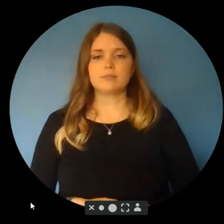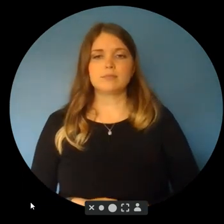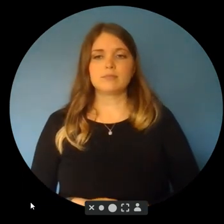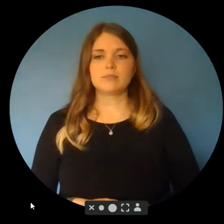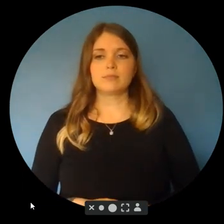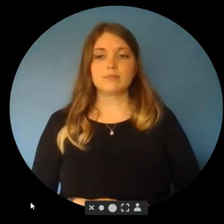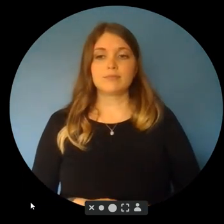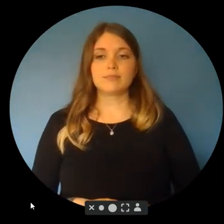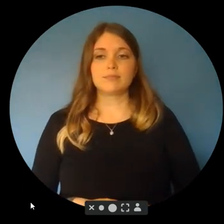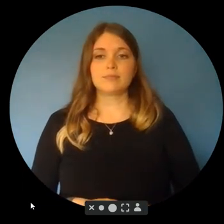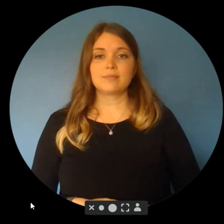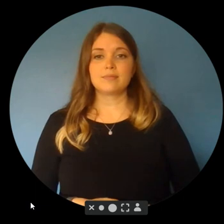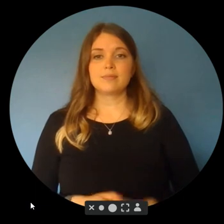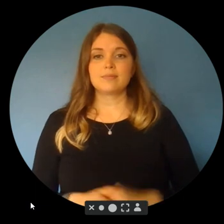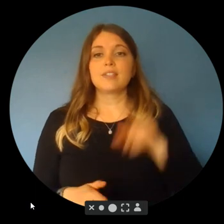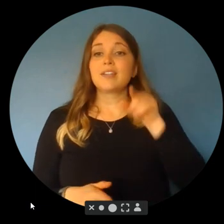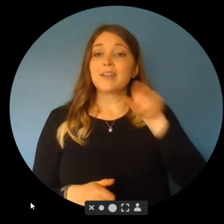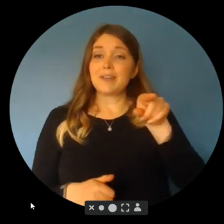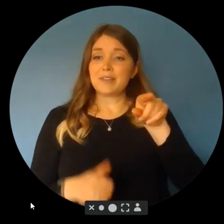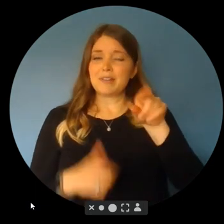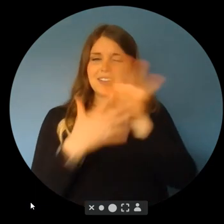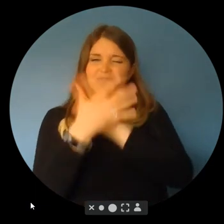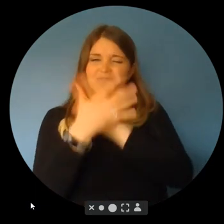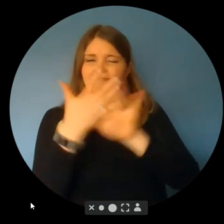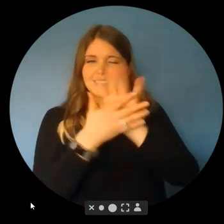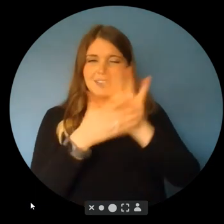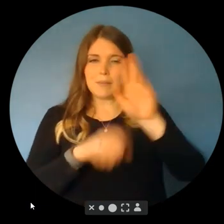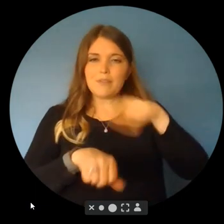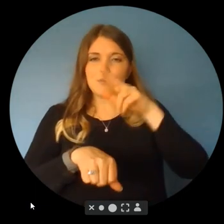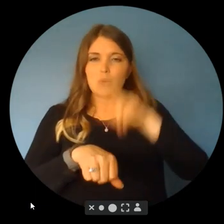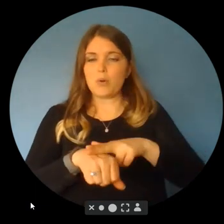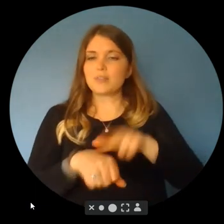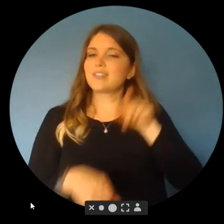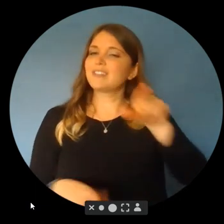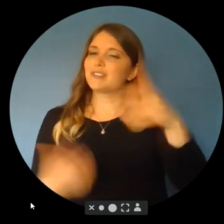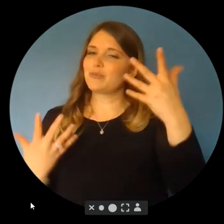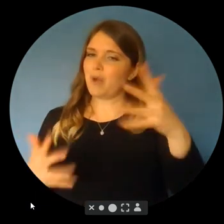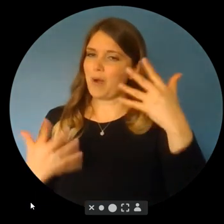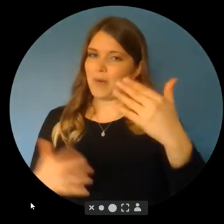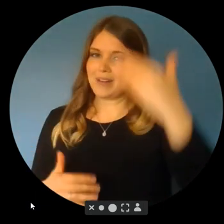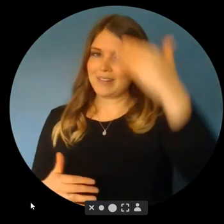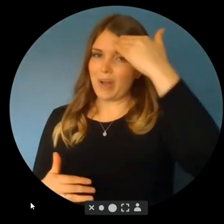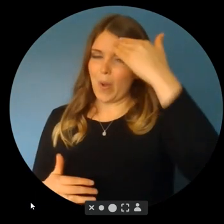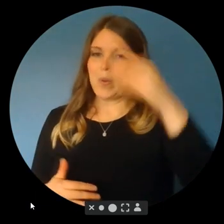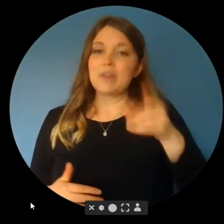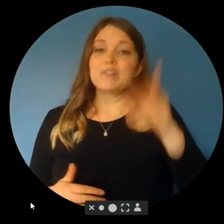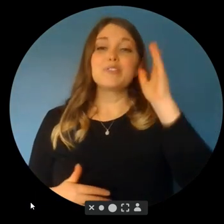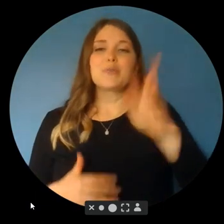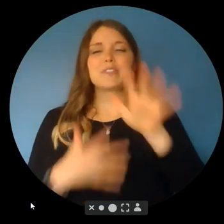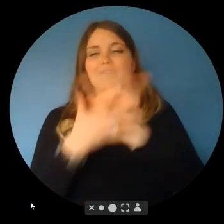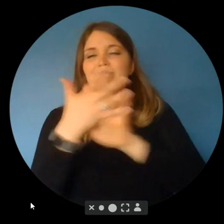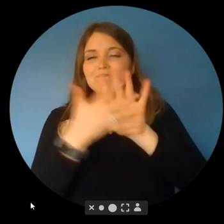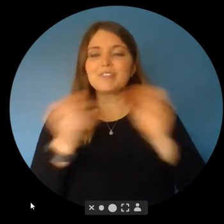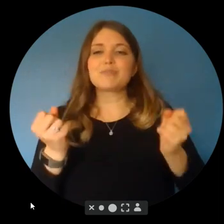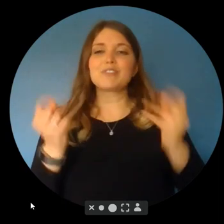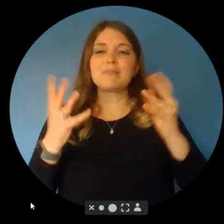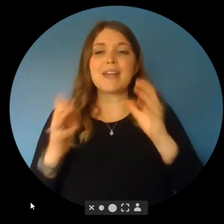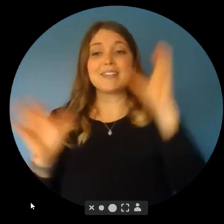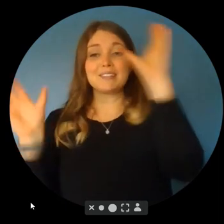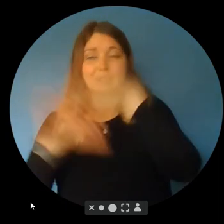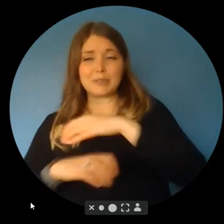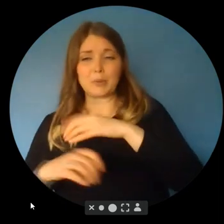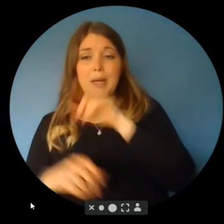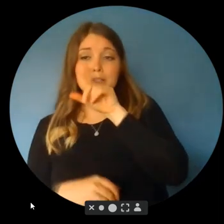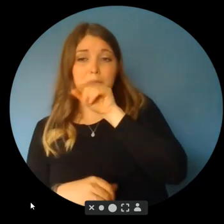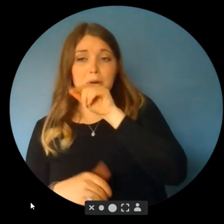And you'll get mixed up, of course, as you already know. You'll get mixed up with many strange birds as you